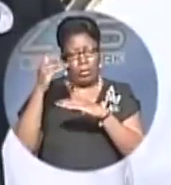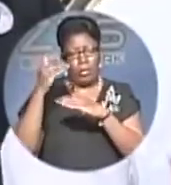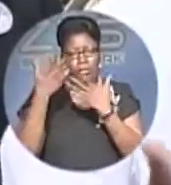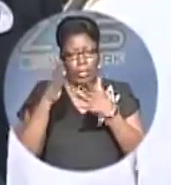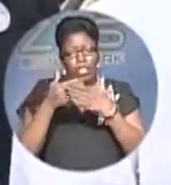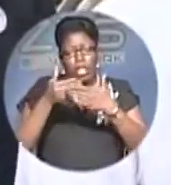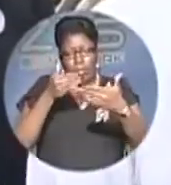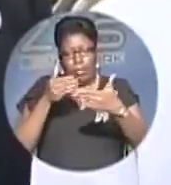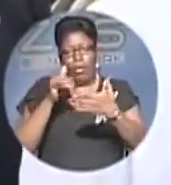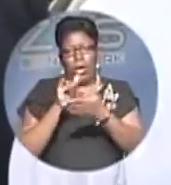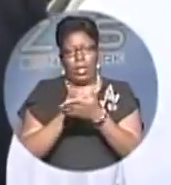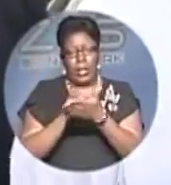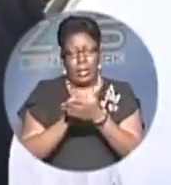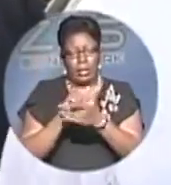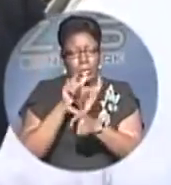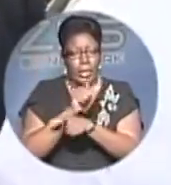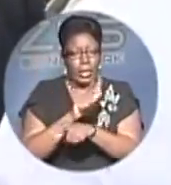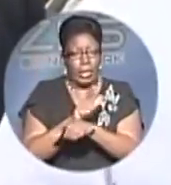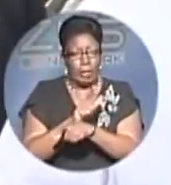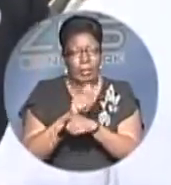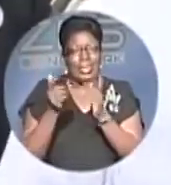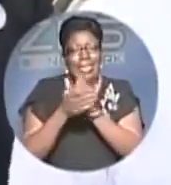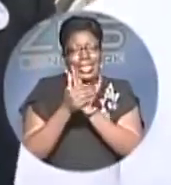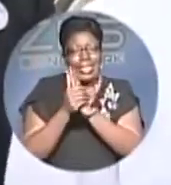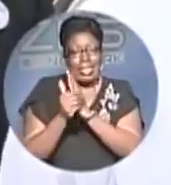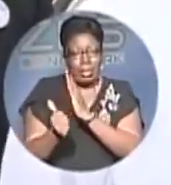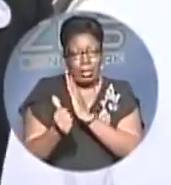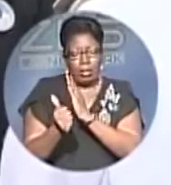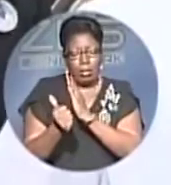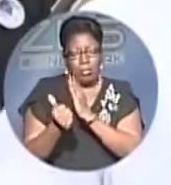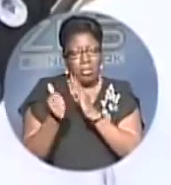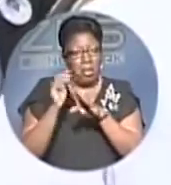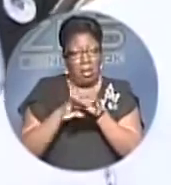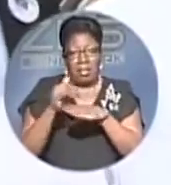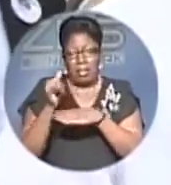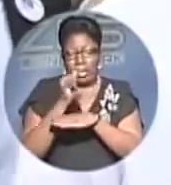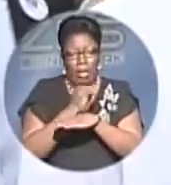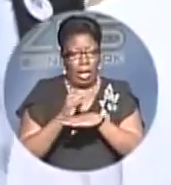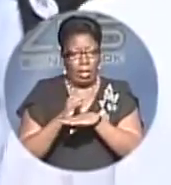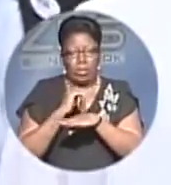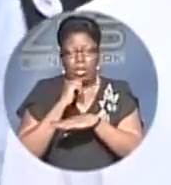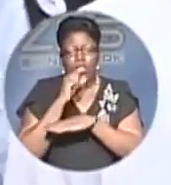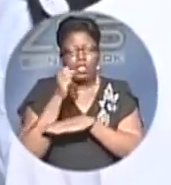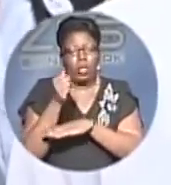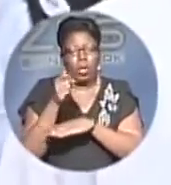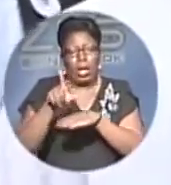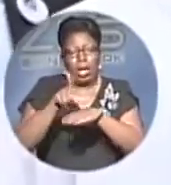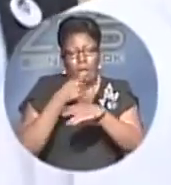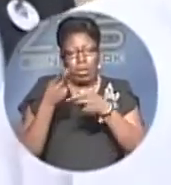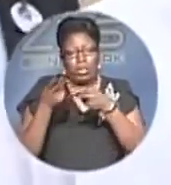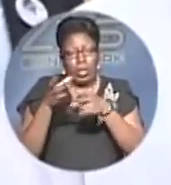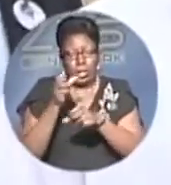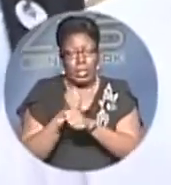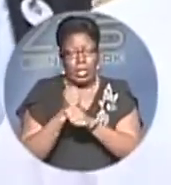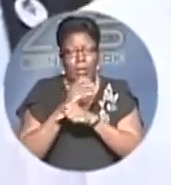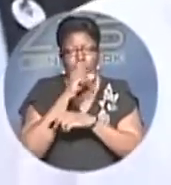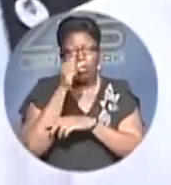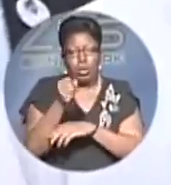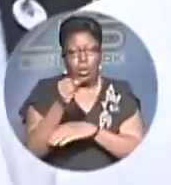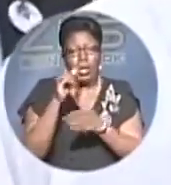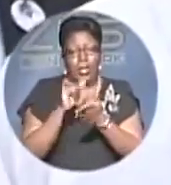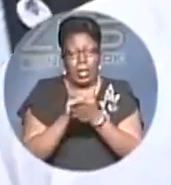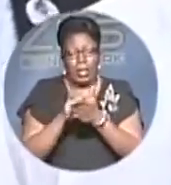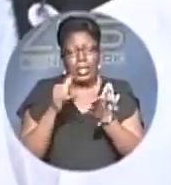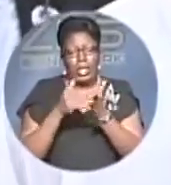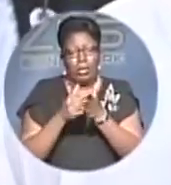I don't know the labor skill situation on the island, so I can't tell you for sure how long it's going to take, but I can assure you it will be